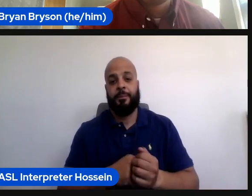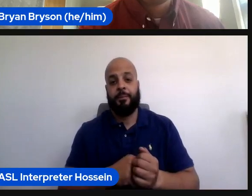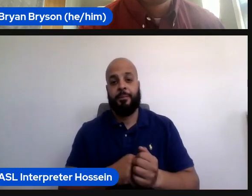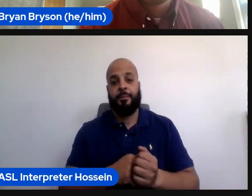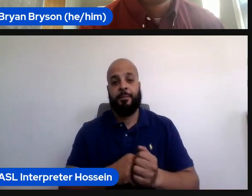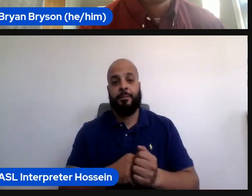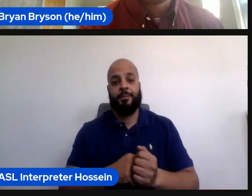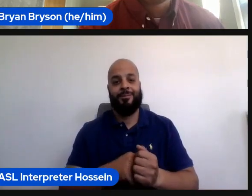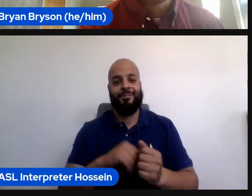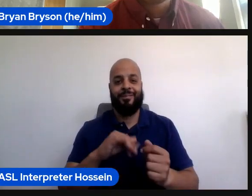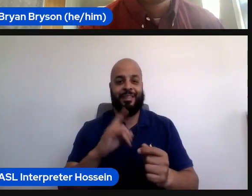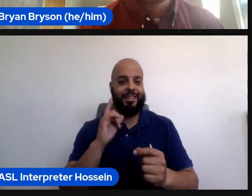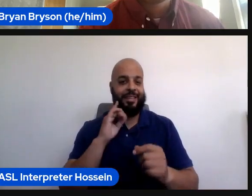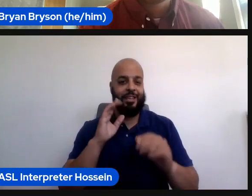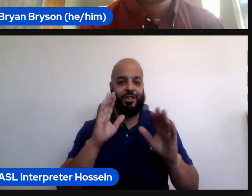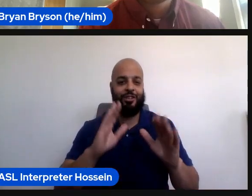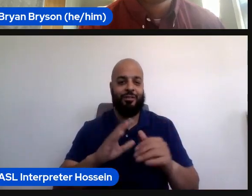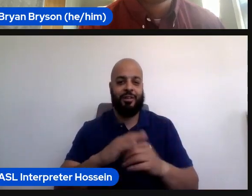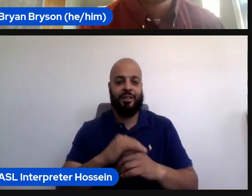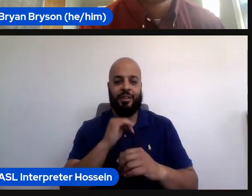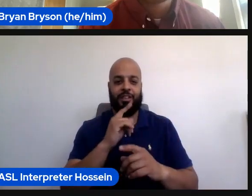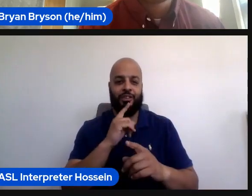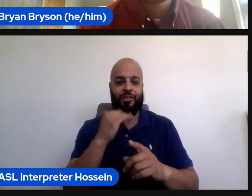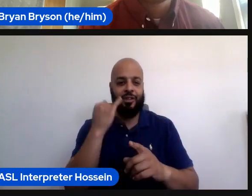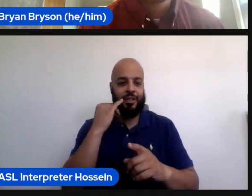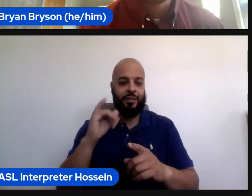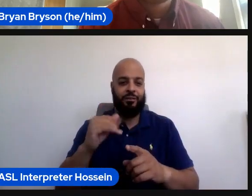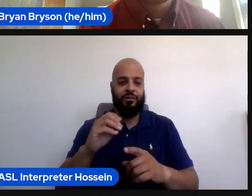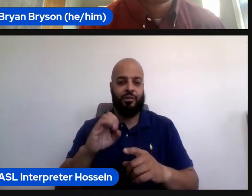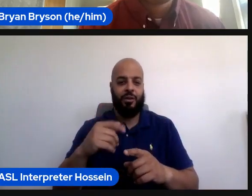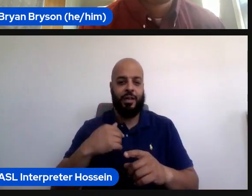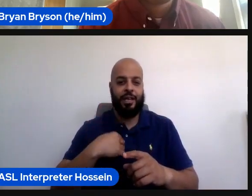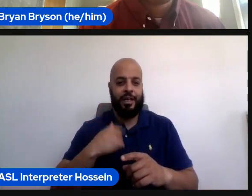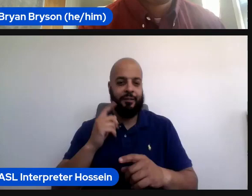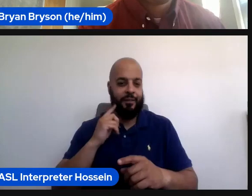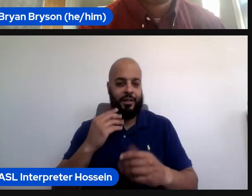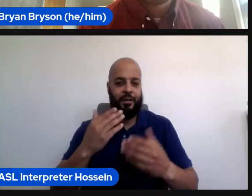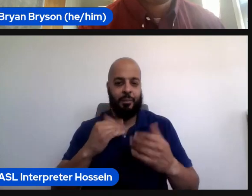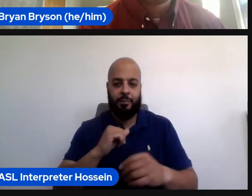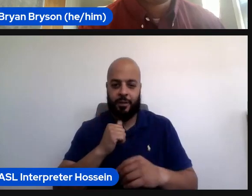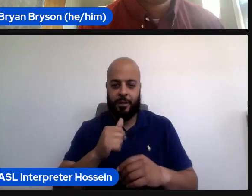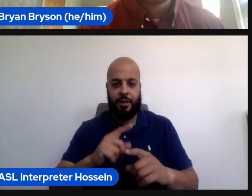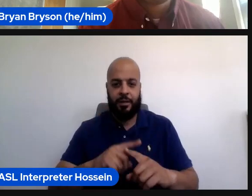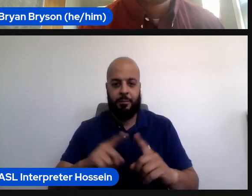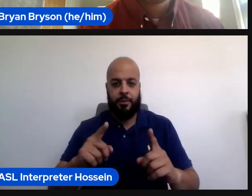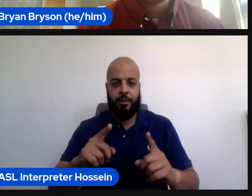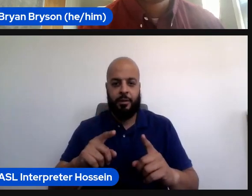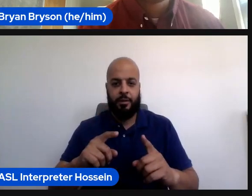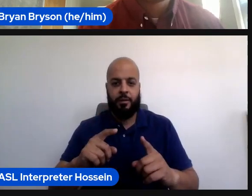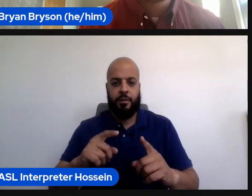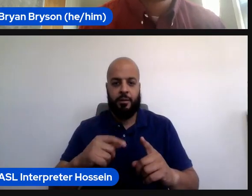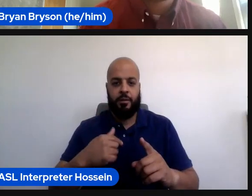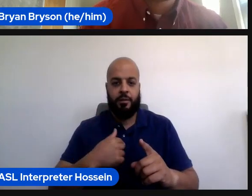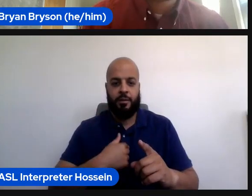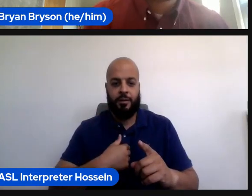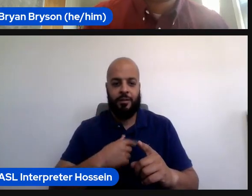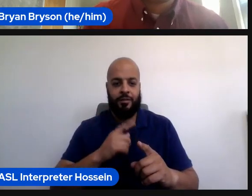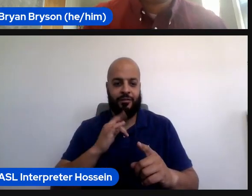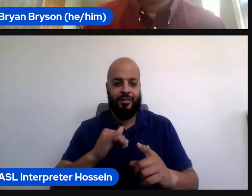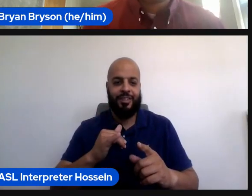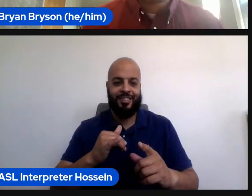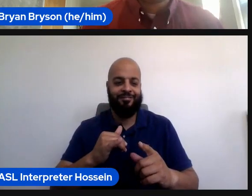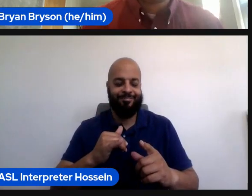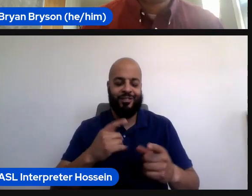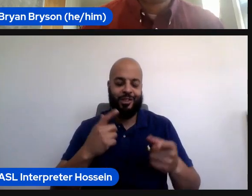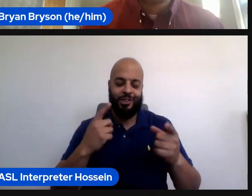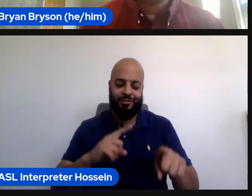That sounds great. I don't know if Joel has sound, but probably not. But I am all for that. I'd love